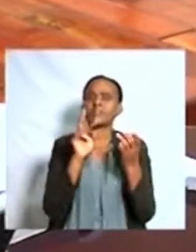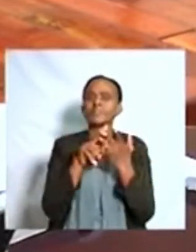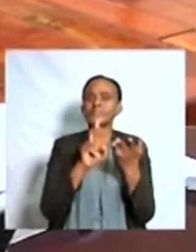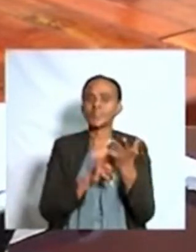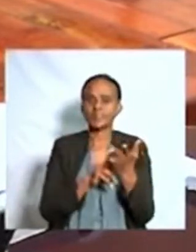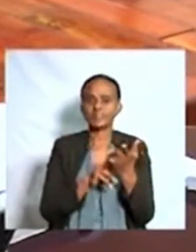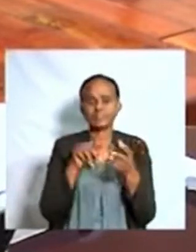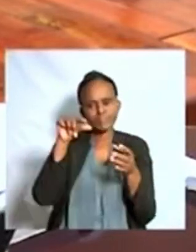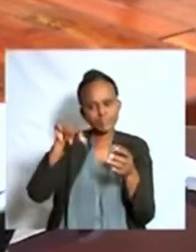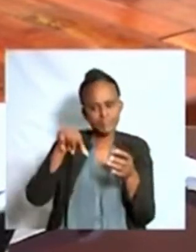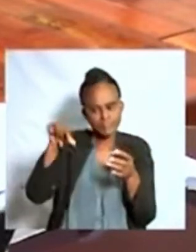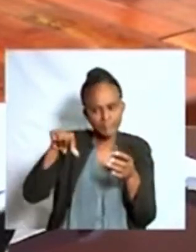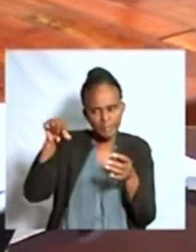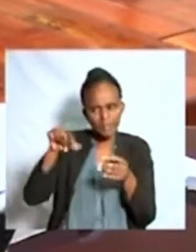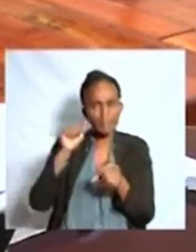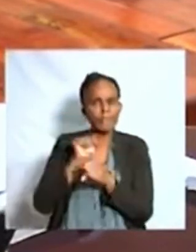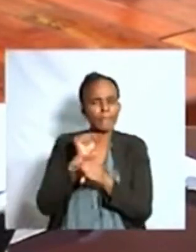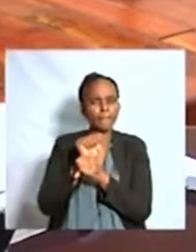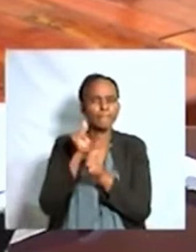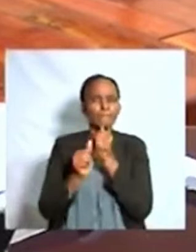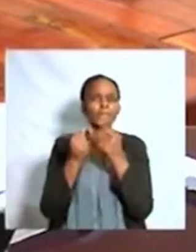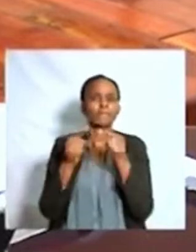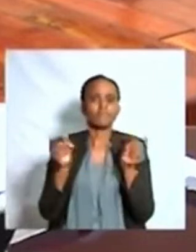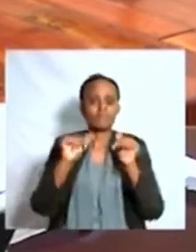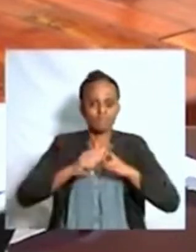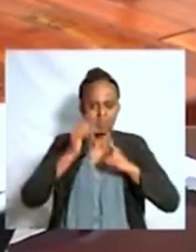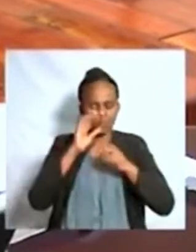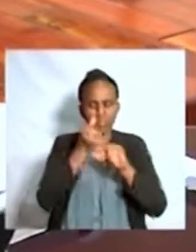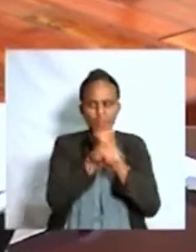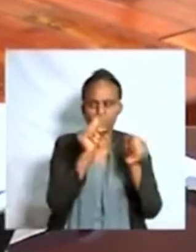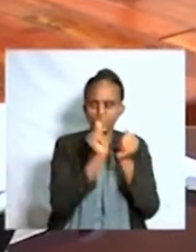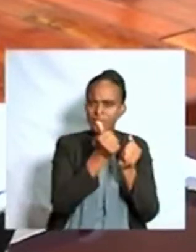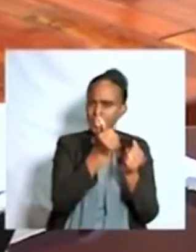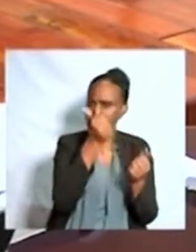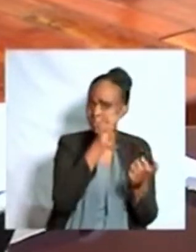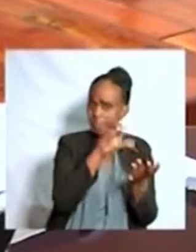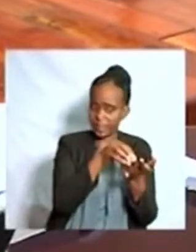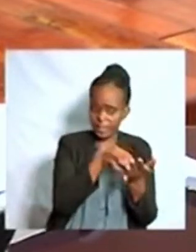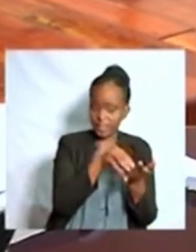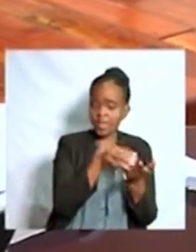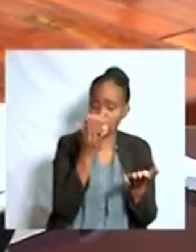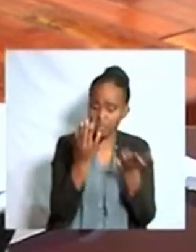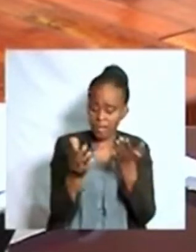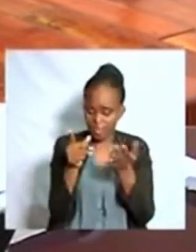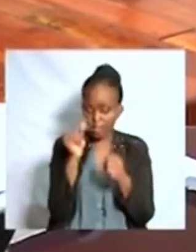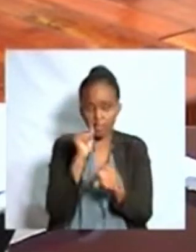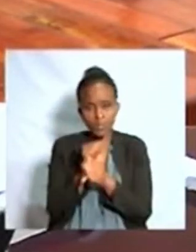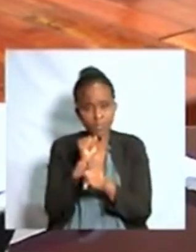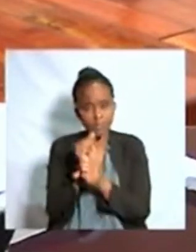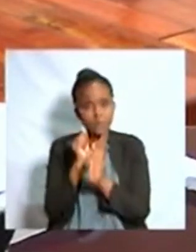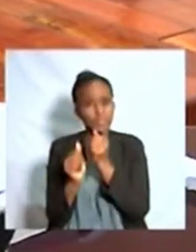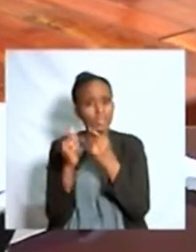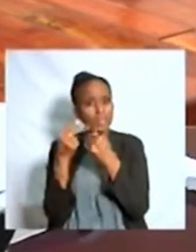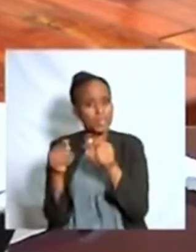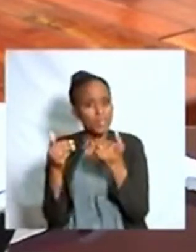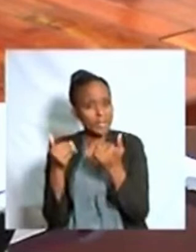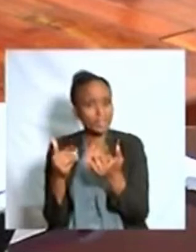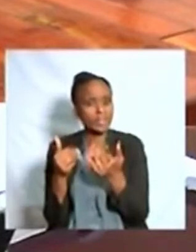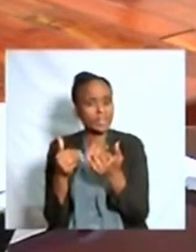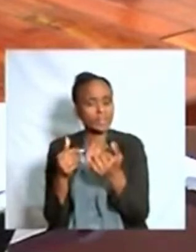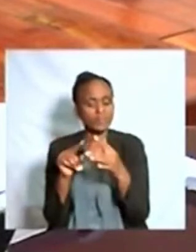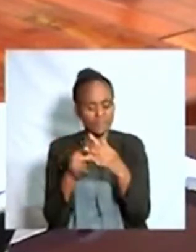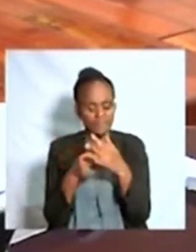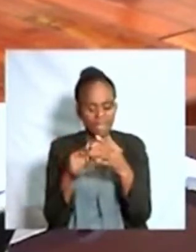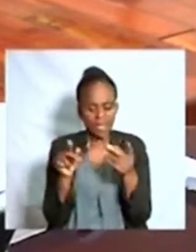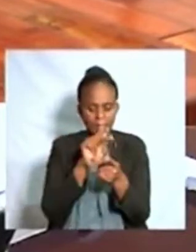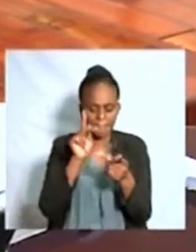to quantify the works that have been done. That is when we will deal with other matters with regard to whether the works that have been done are commensurate